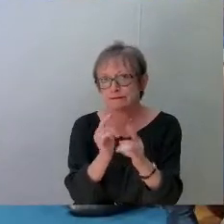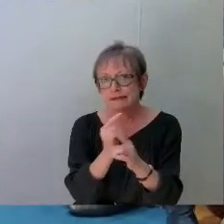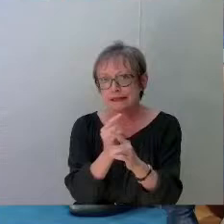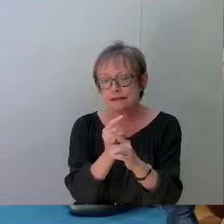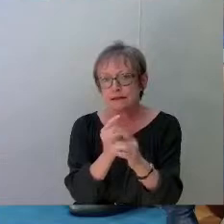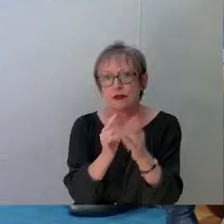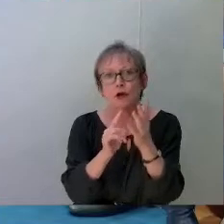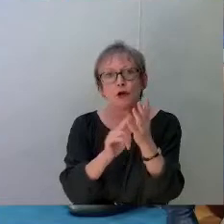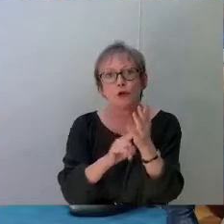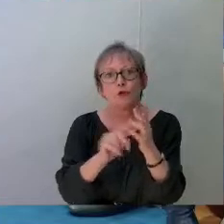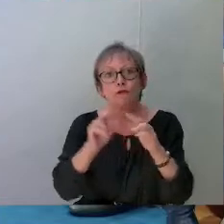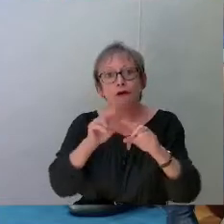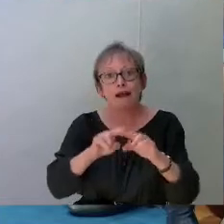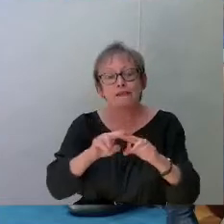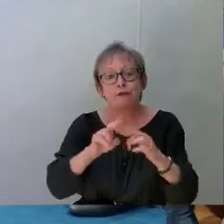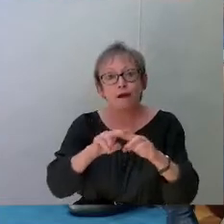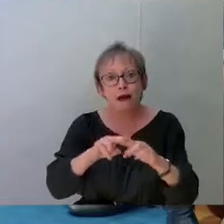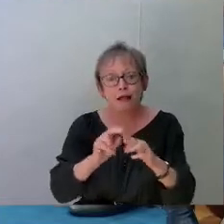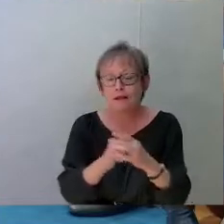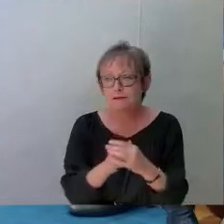Lou Fornes Burnell.